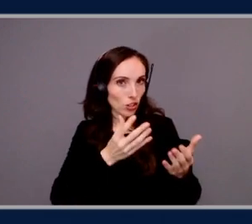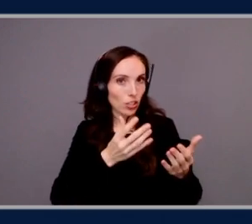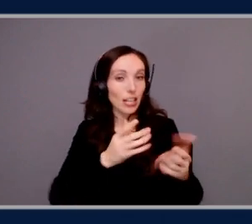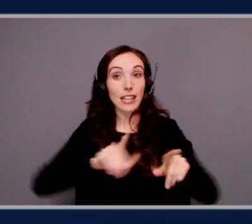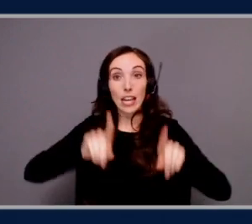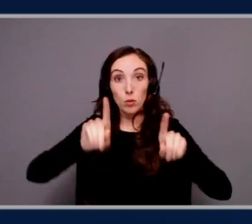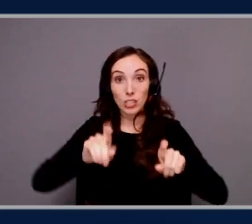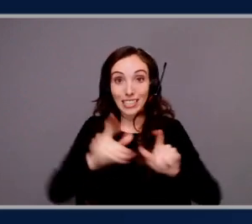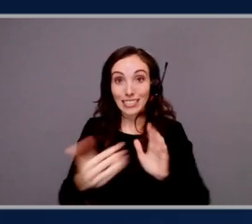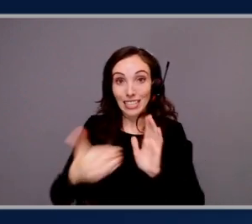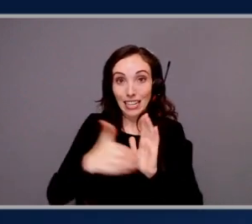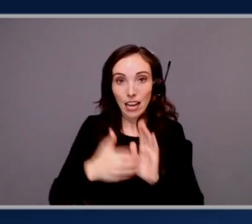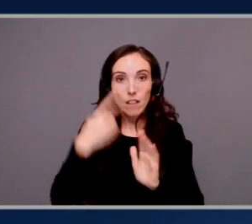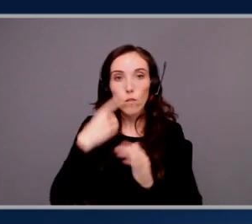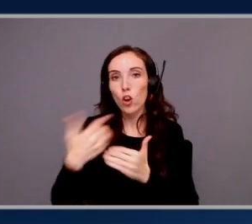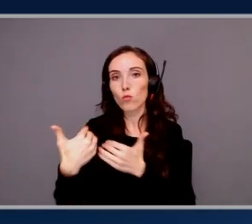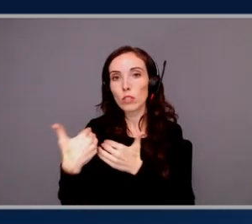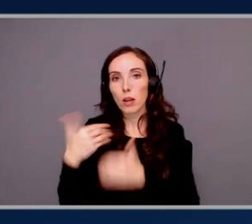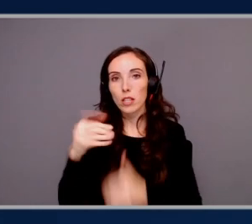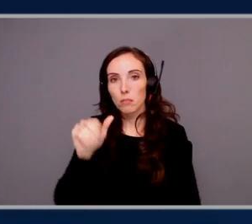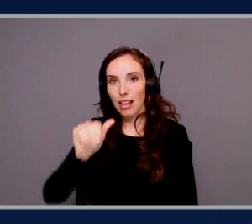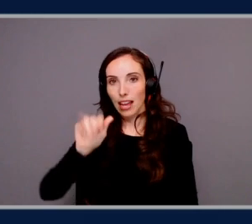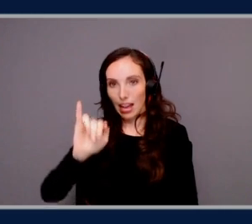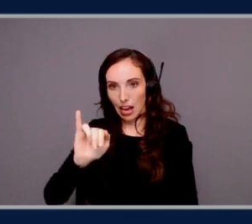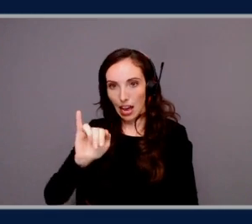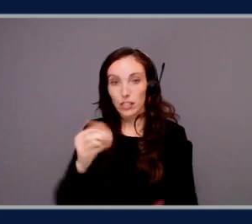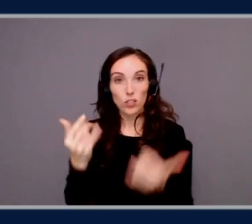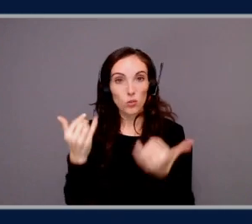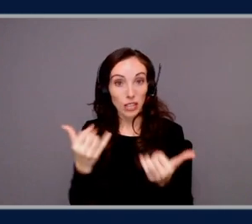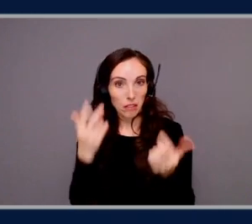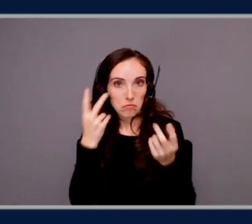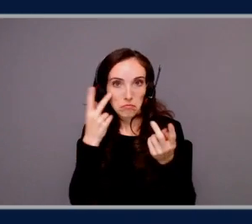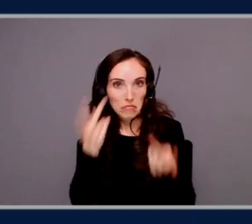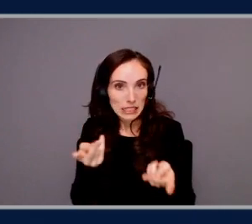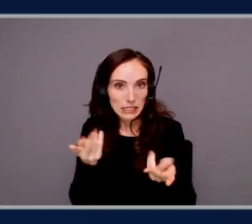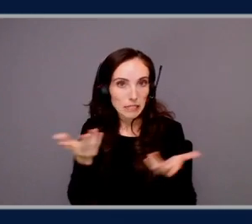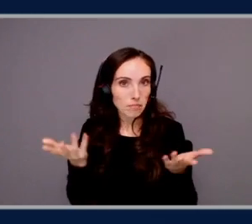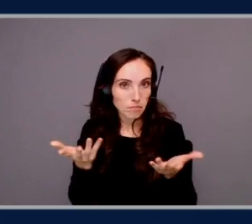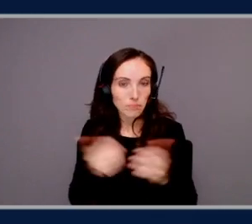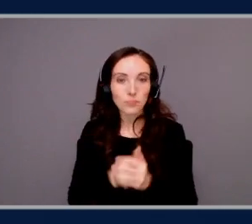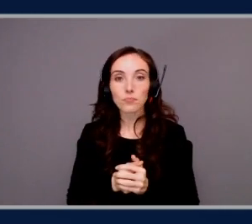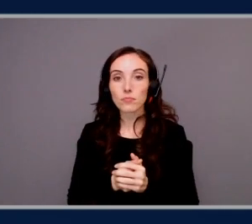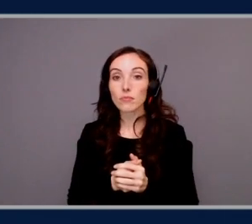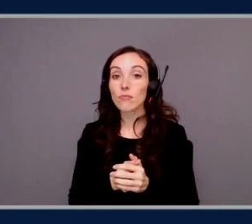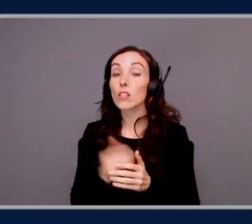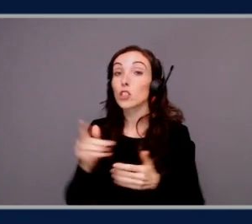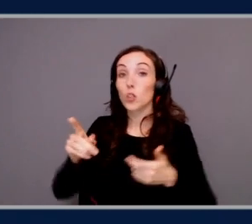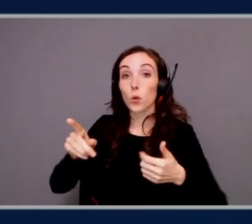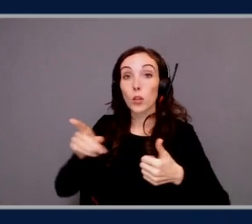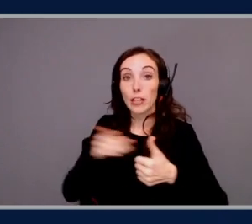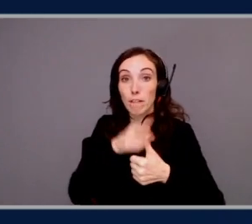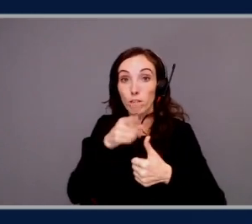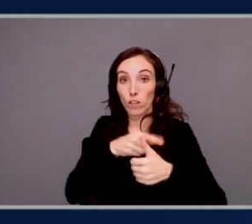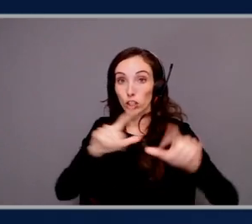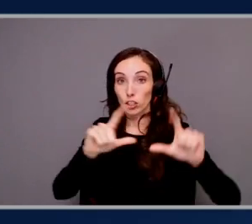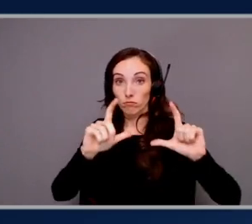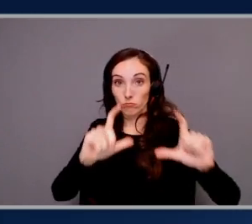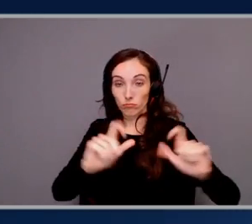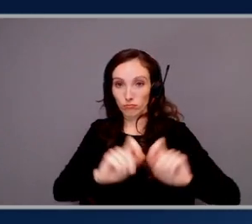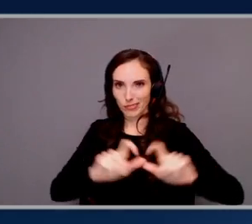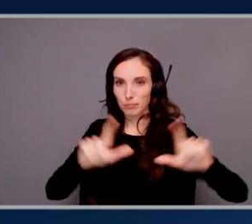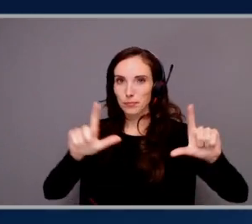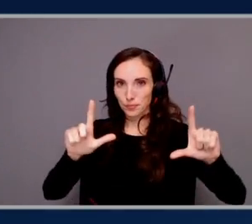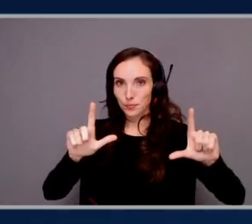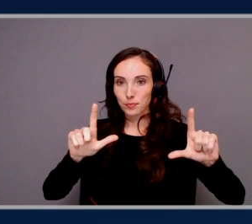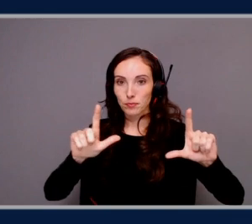AI before we return them. So let's take a look at what we got here. So here we've got in this first one, and I'll just increase it. So